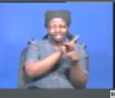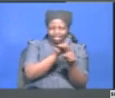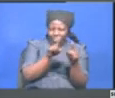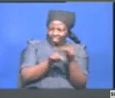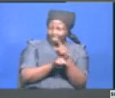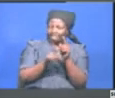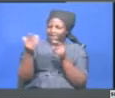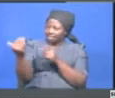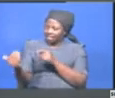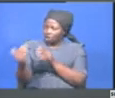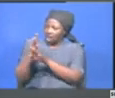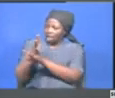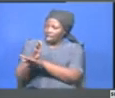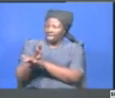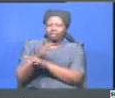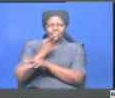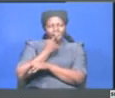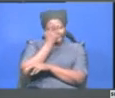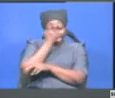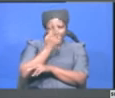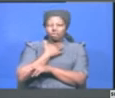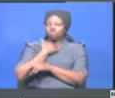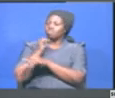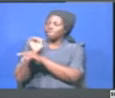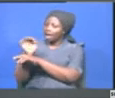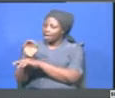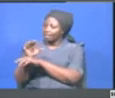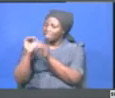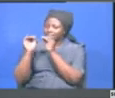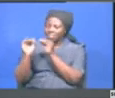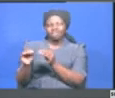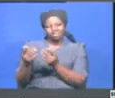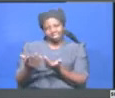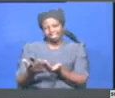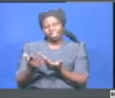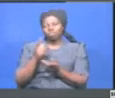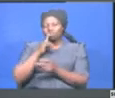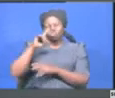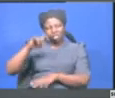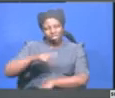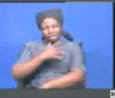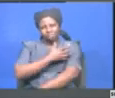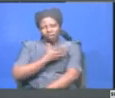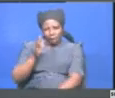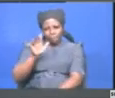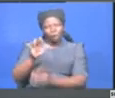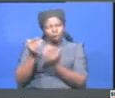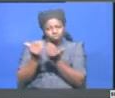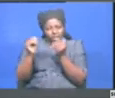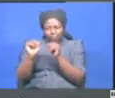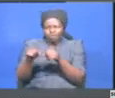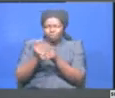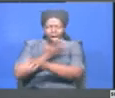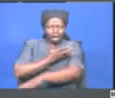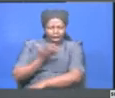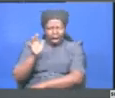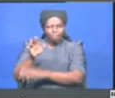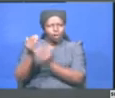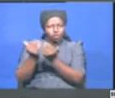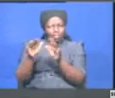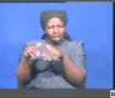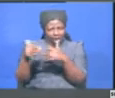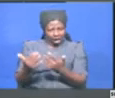the children, even tell them, okay, you need to have a responsibility. You know, we need to empower children. How can we empower them? Letting them to know that